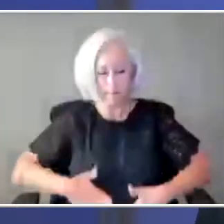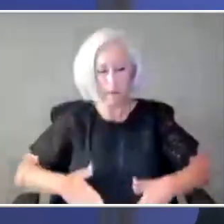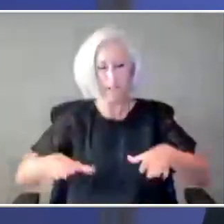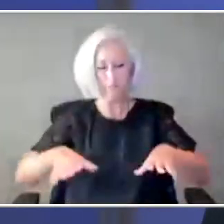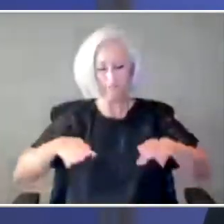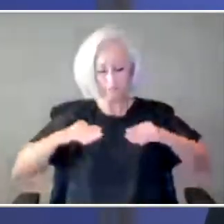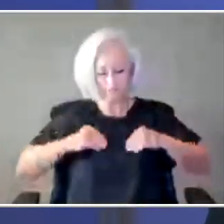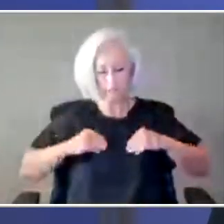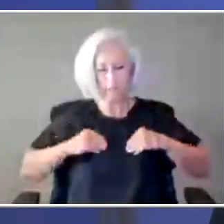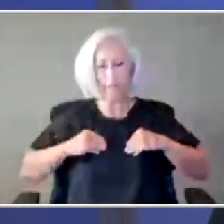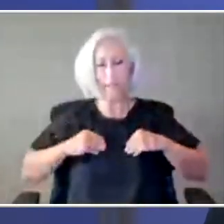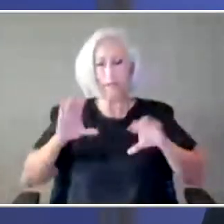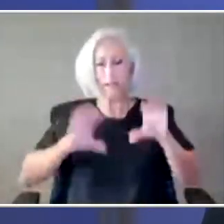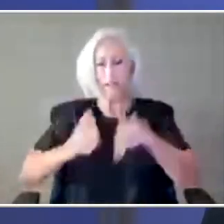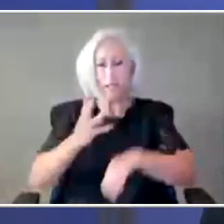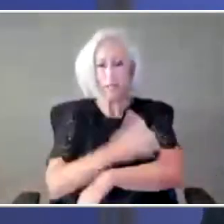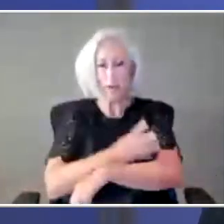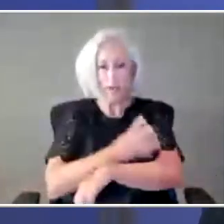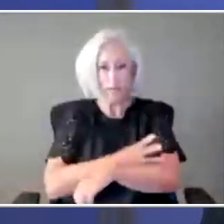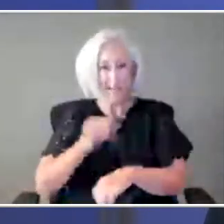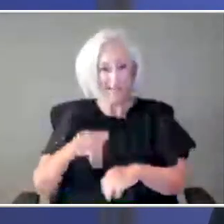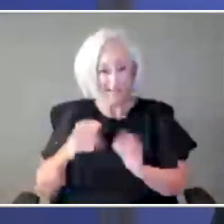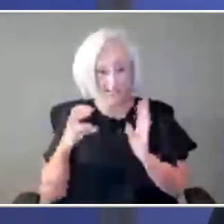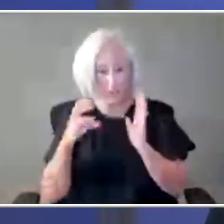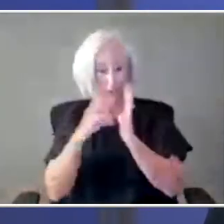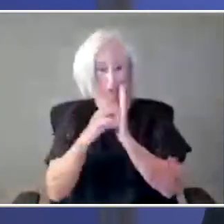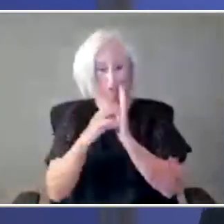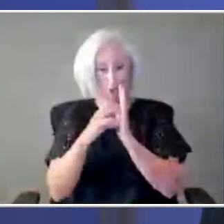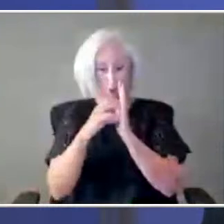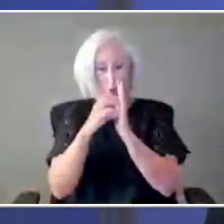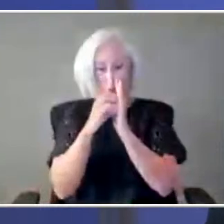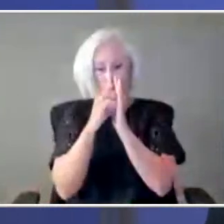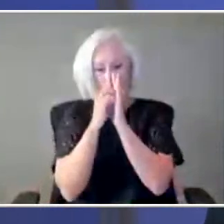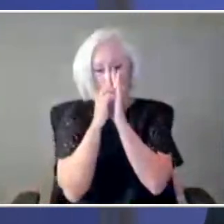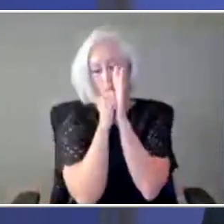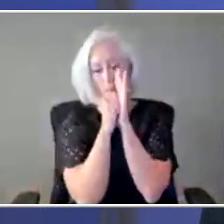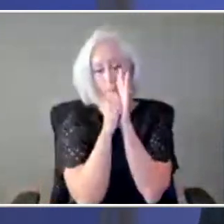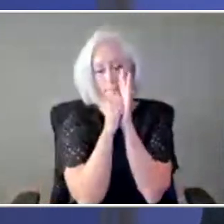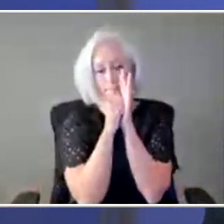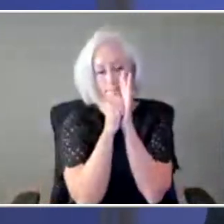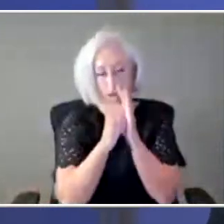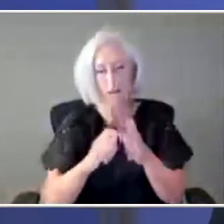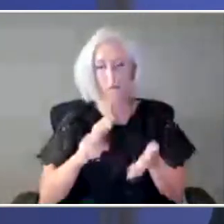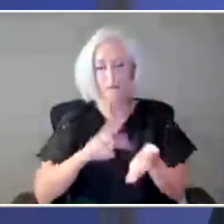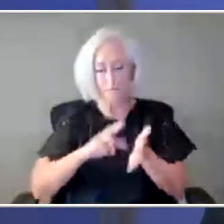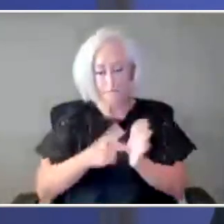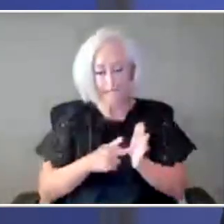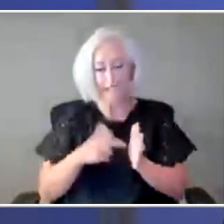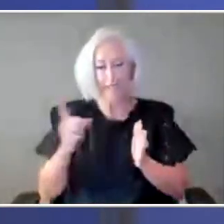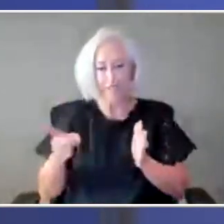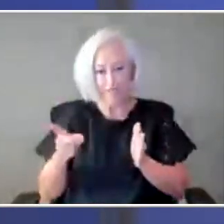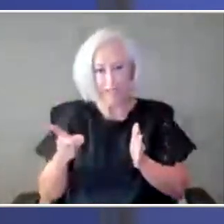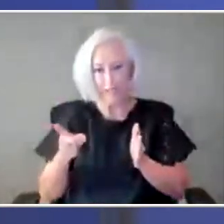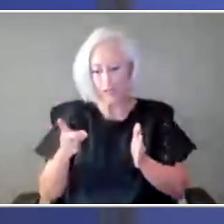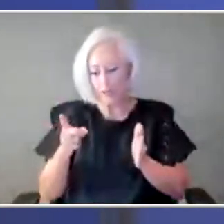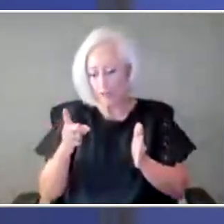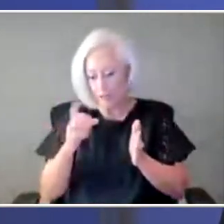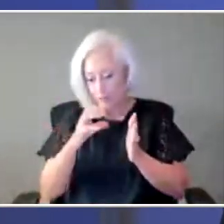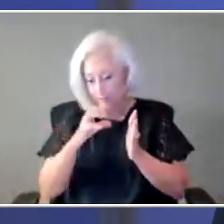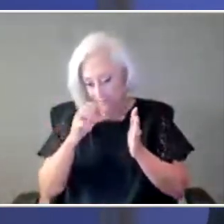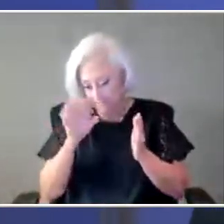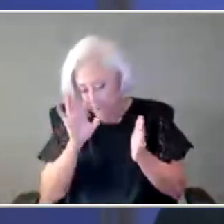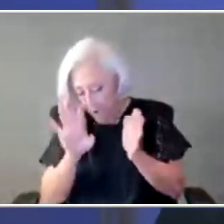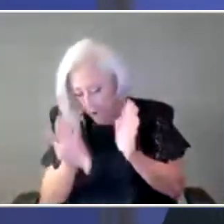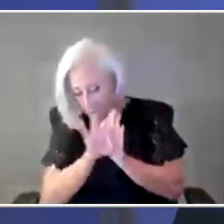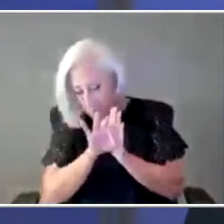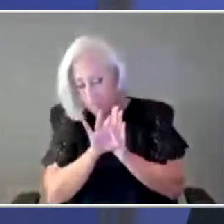a lot, which enabled them then to do a better job as far as getting in and seeing what it was they were doing and what they were working